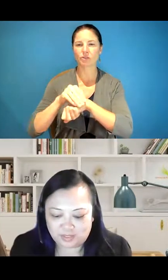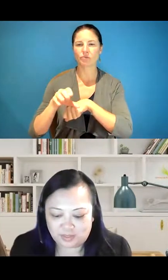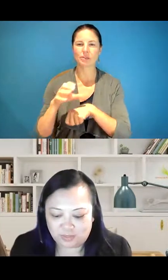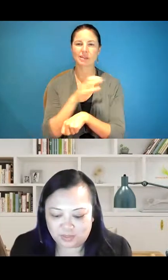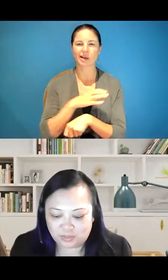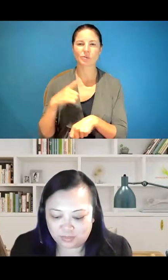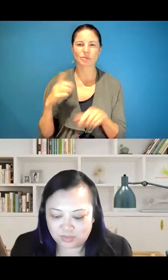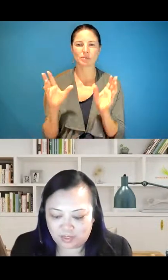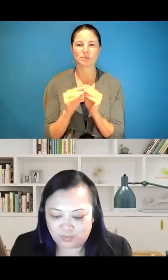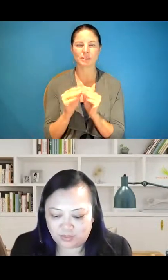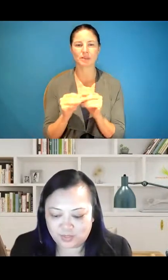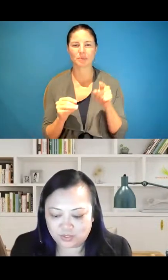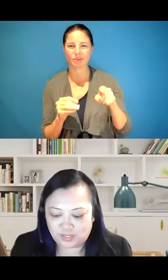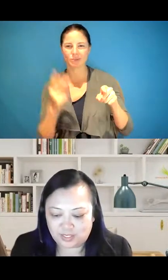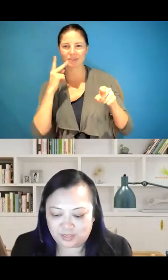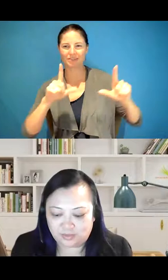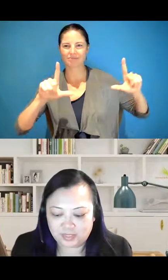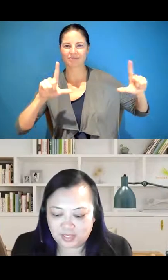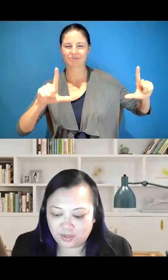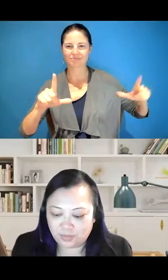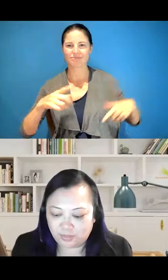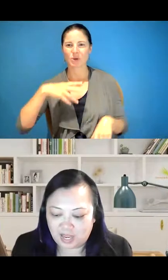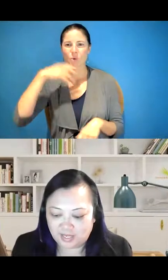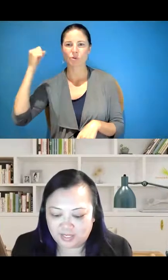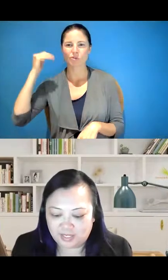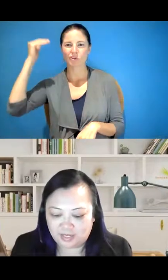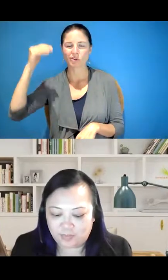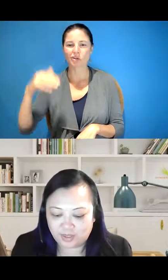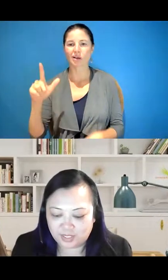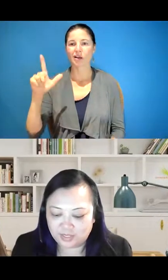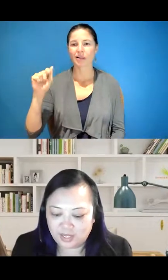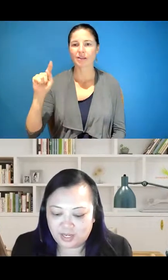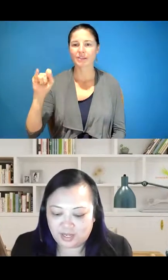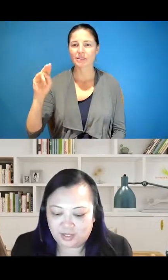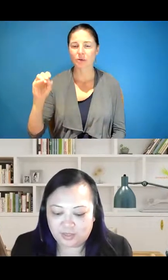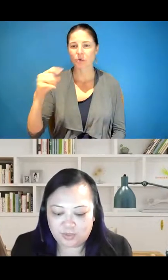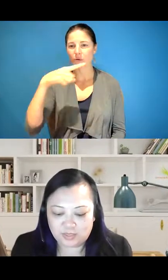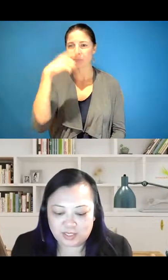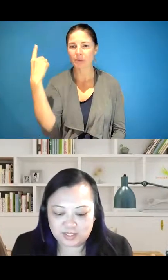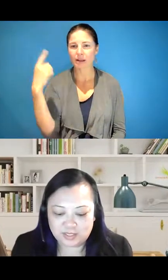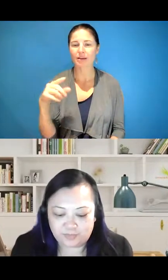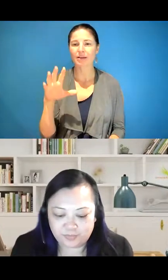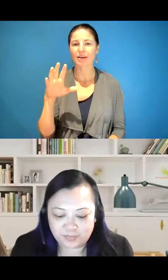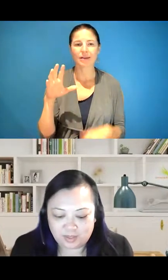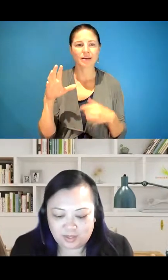vaccine rates in older adults, especially in the Latino, Black, and Native American